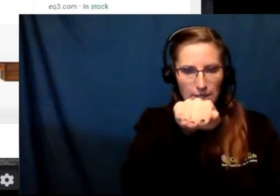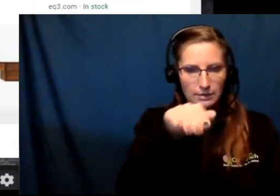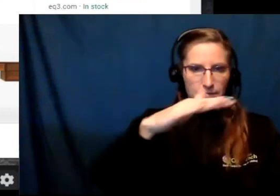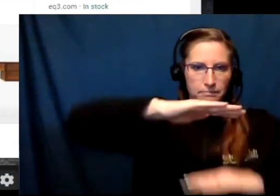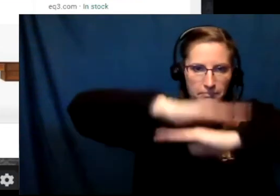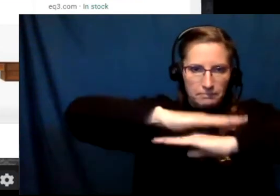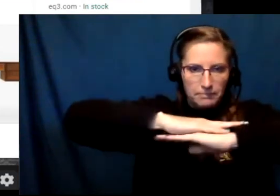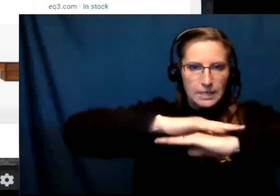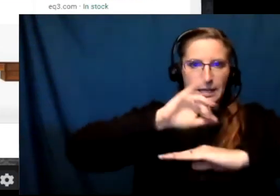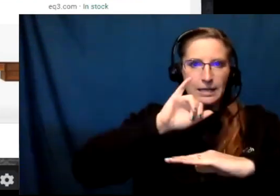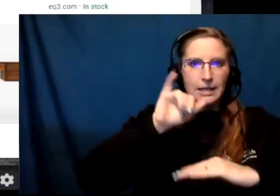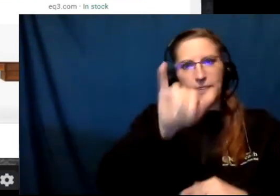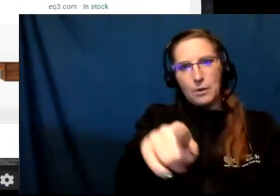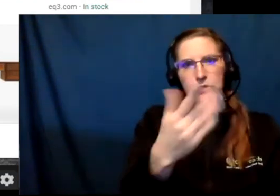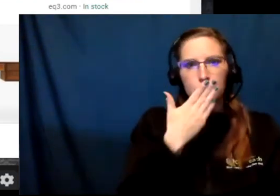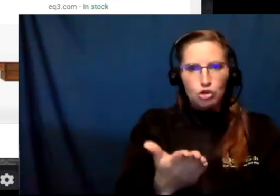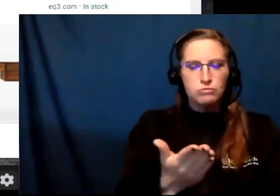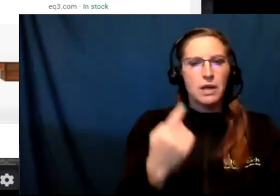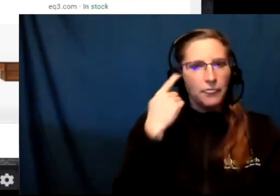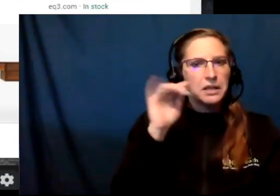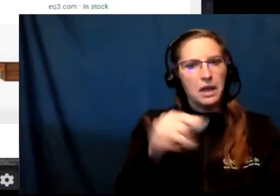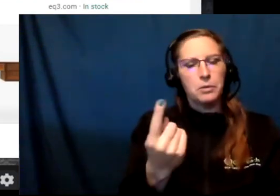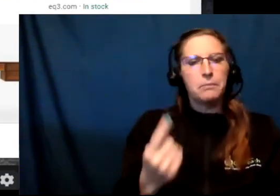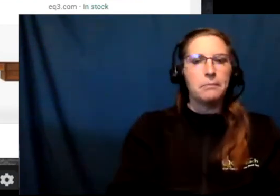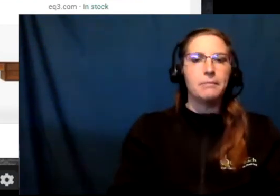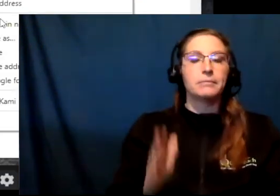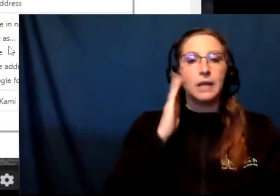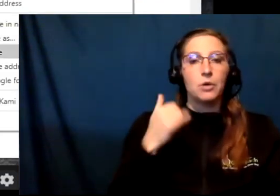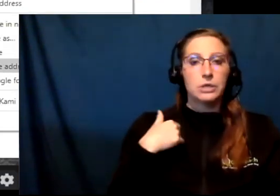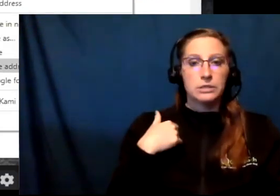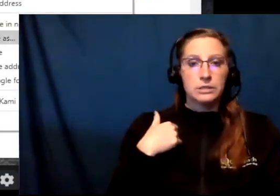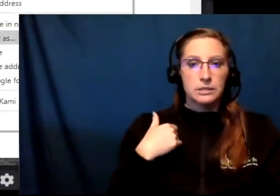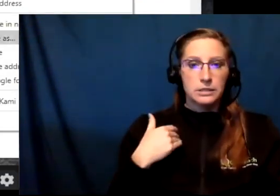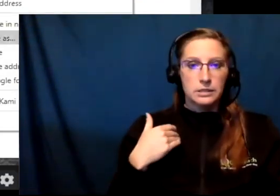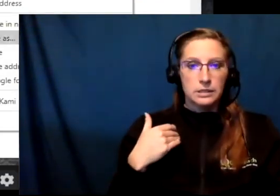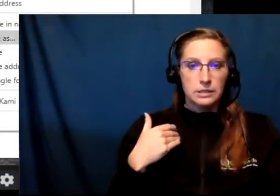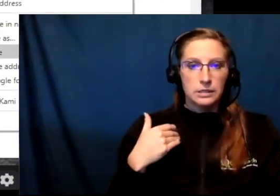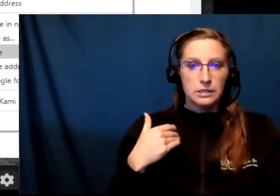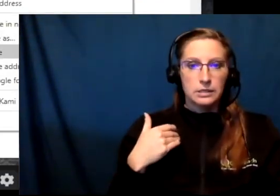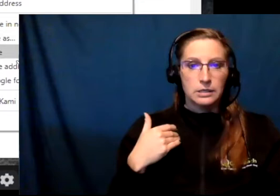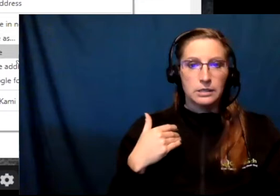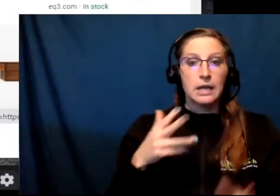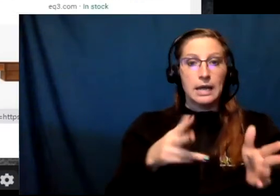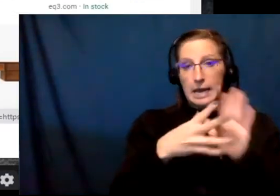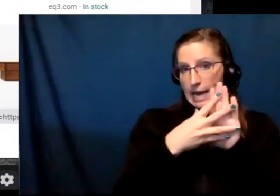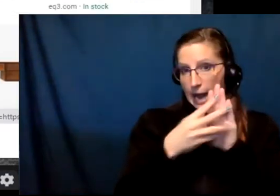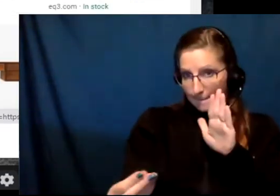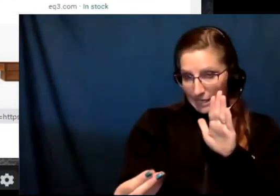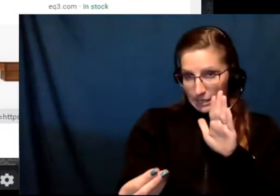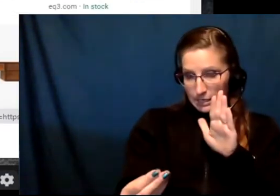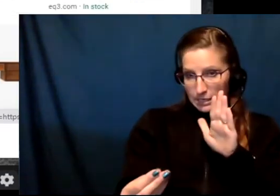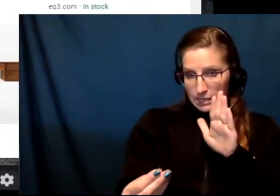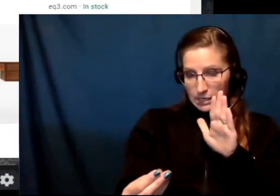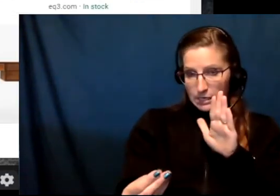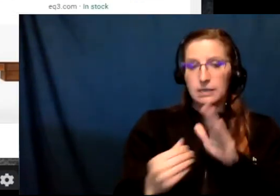like this one is a good one, I think. So I am just going to hit copy. And now, because